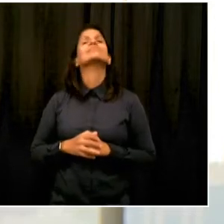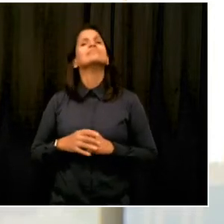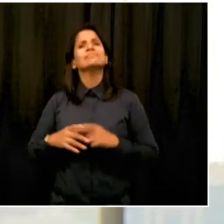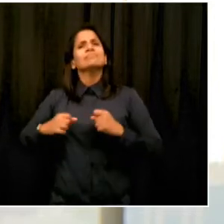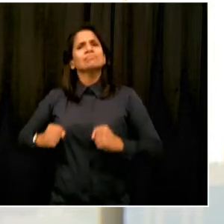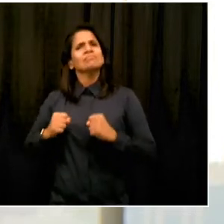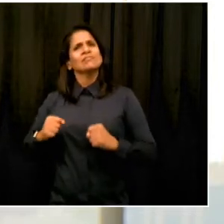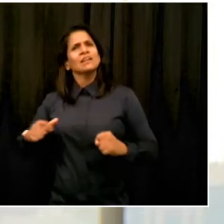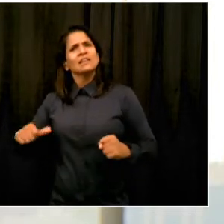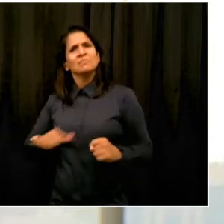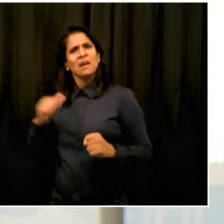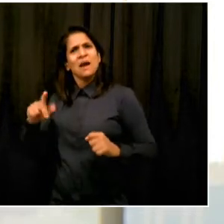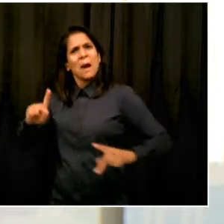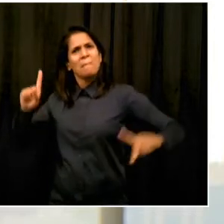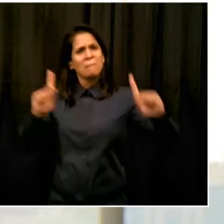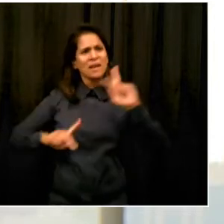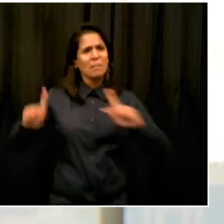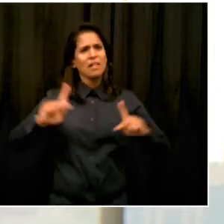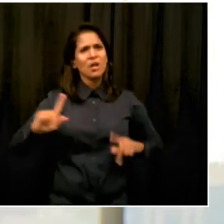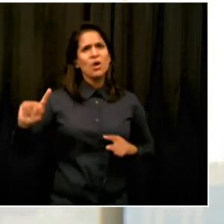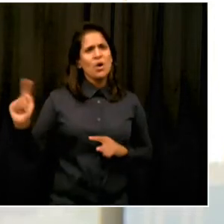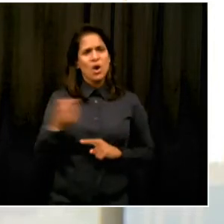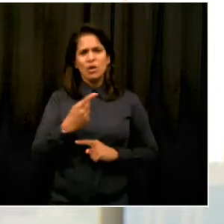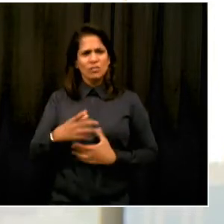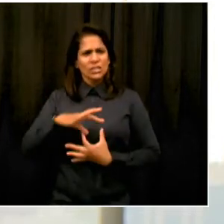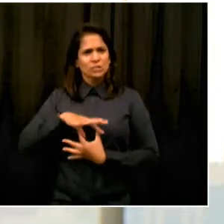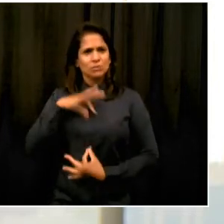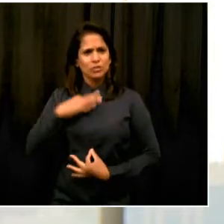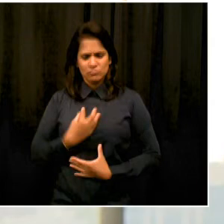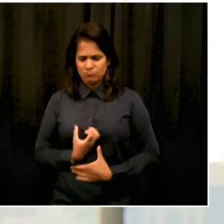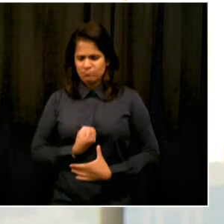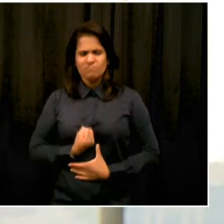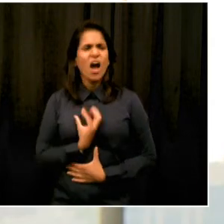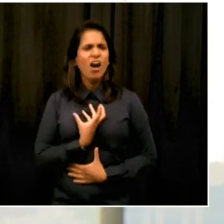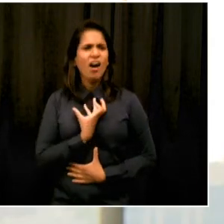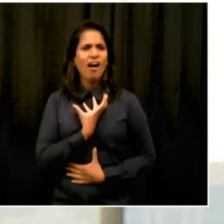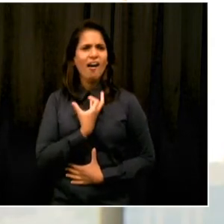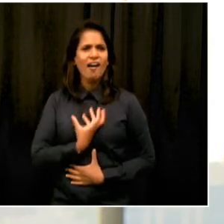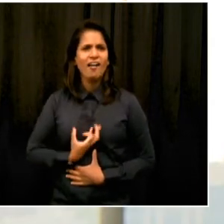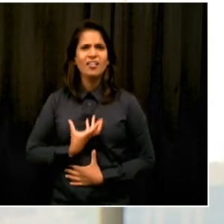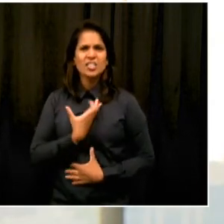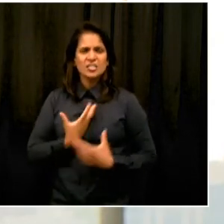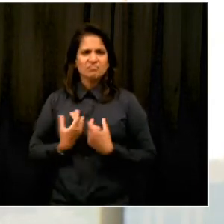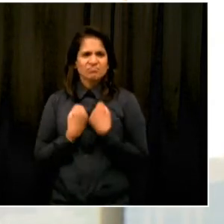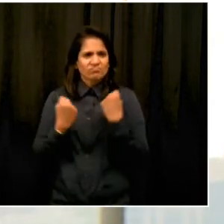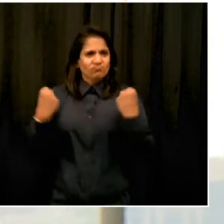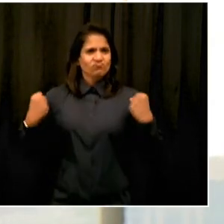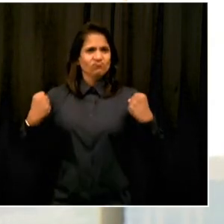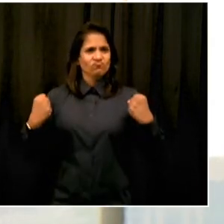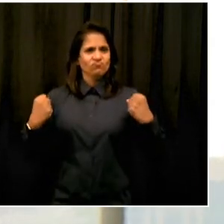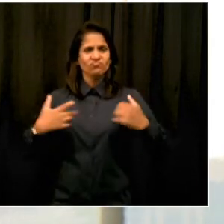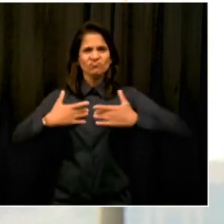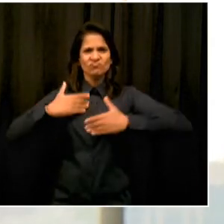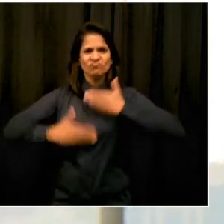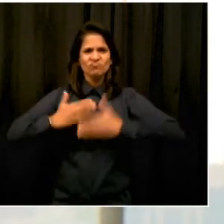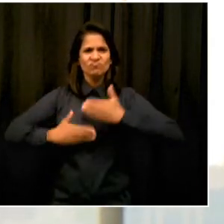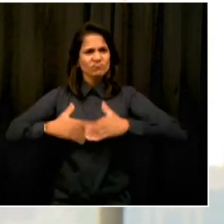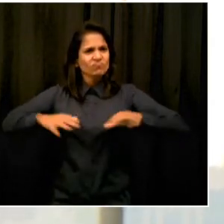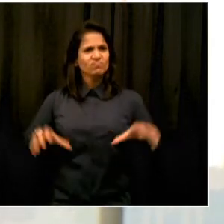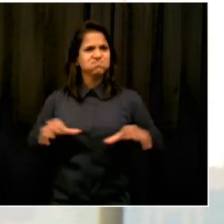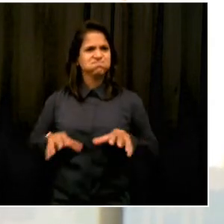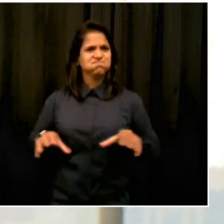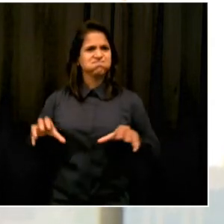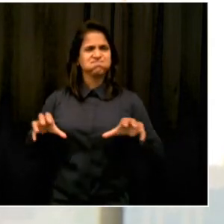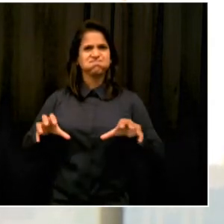every single day doing what it took to protect each other. Those simple acts like wearing a mask and